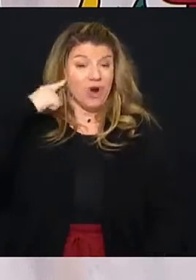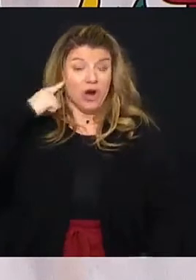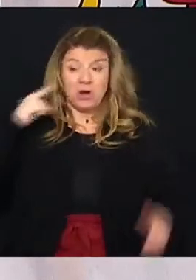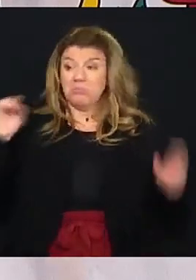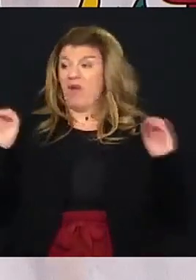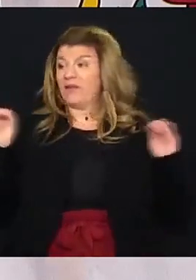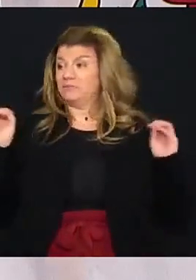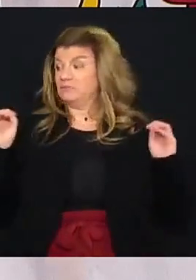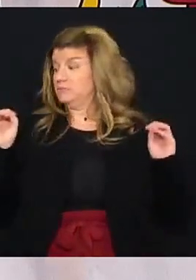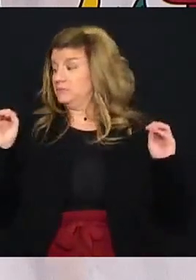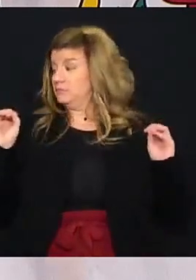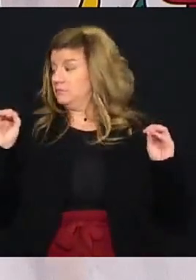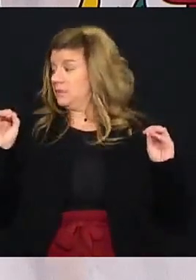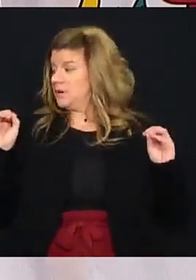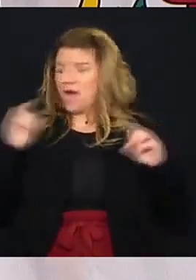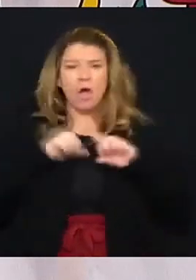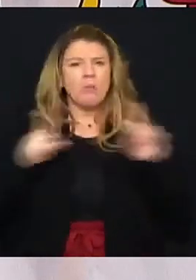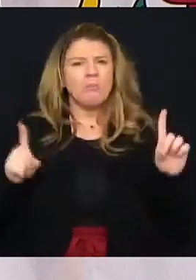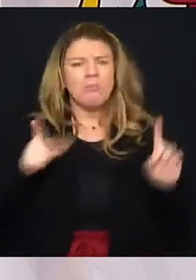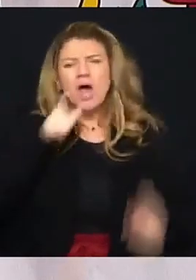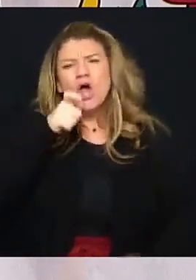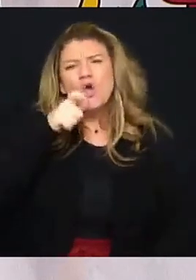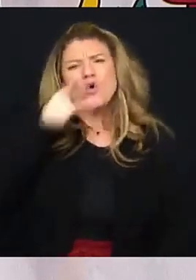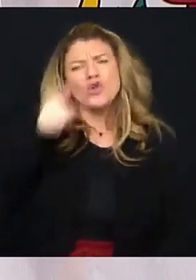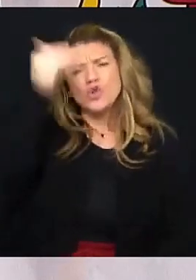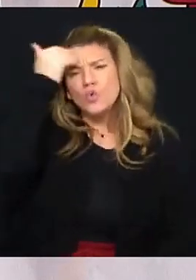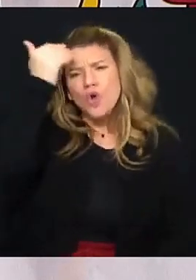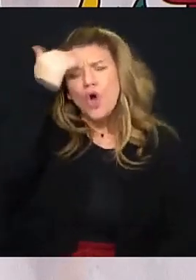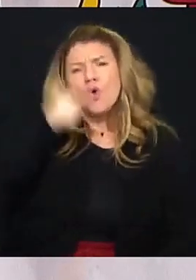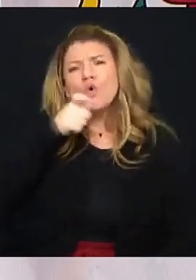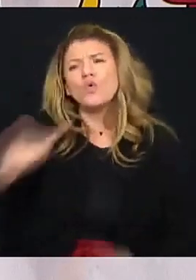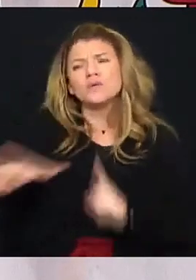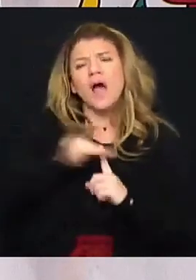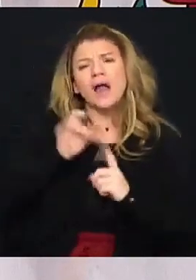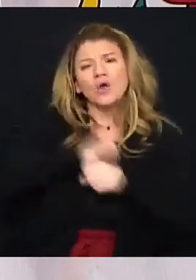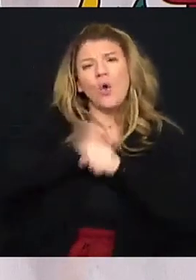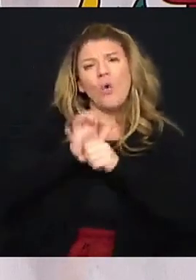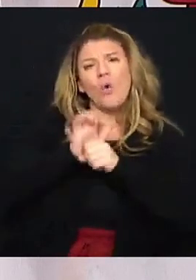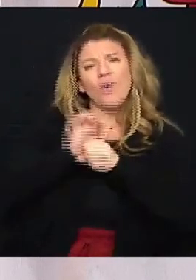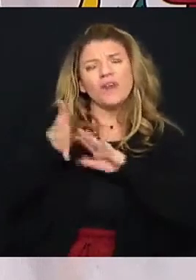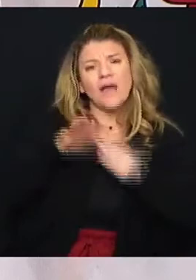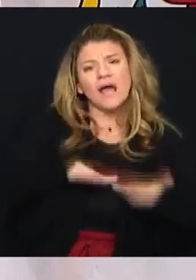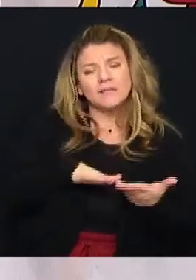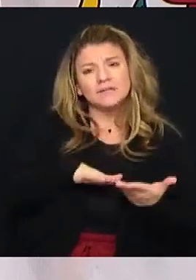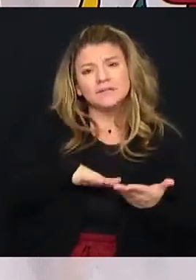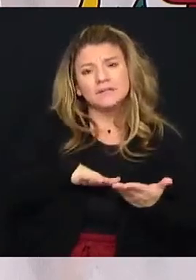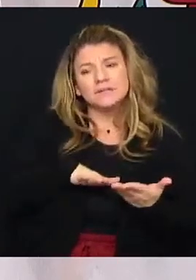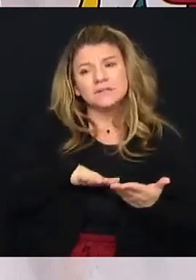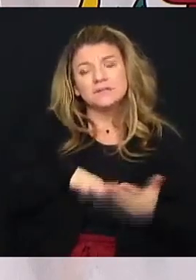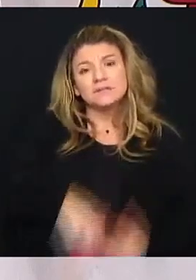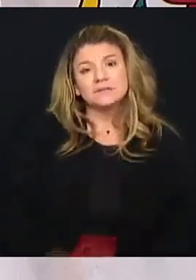But yet, who do you know that's gotten COVID and died?